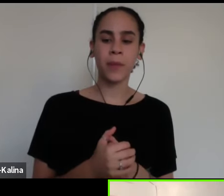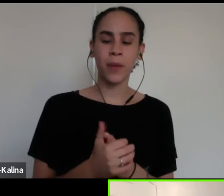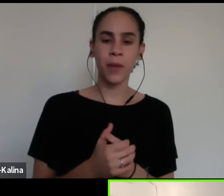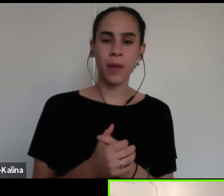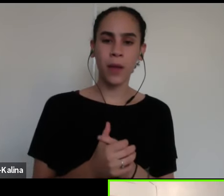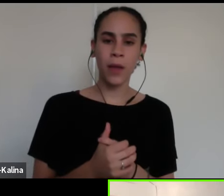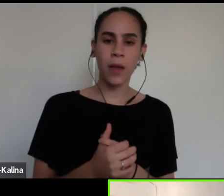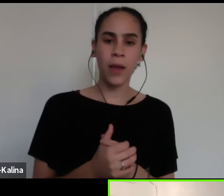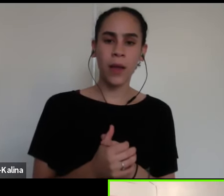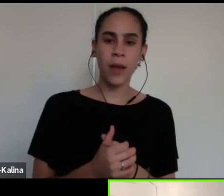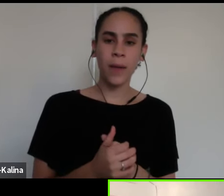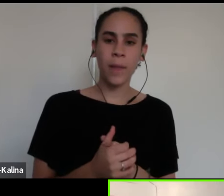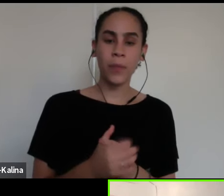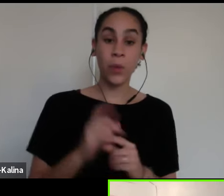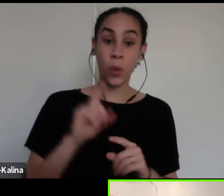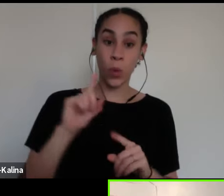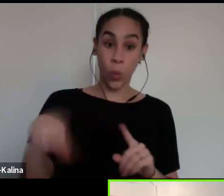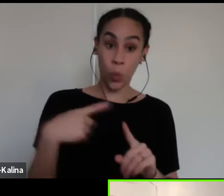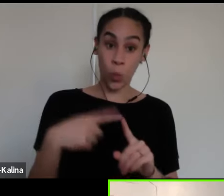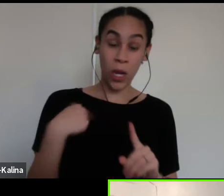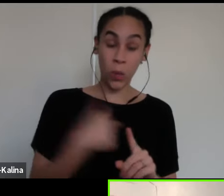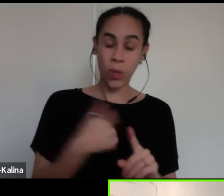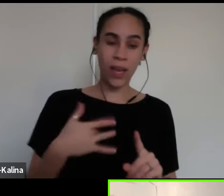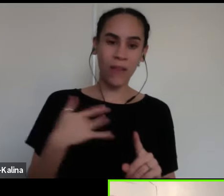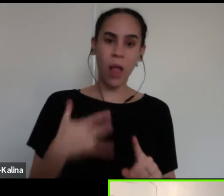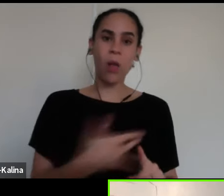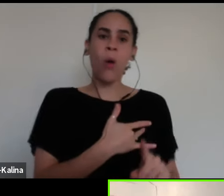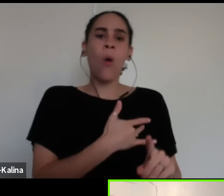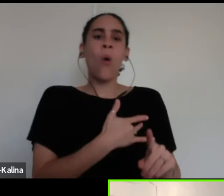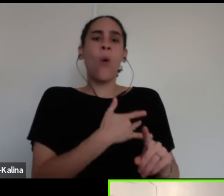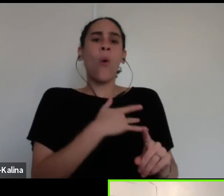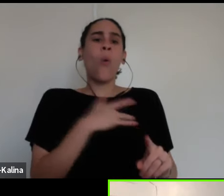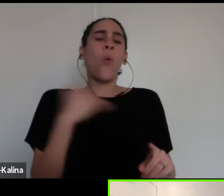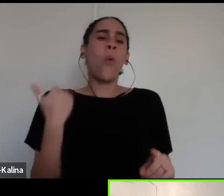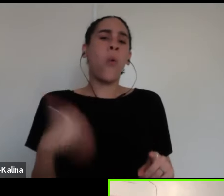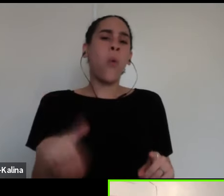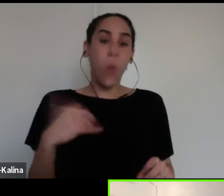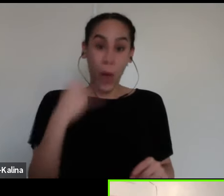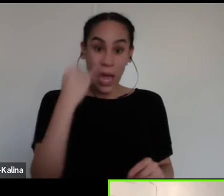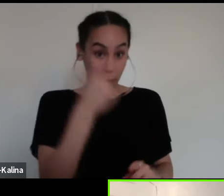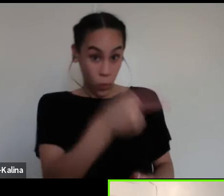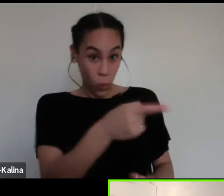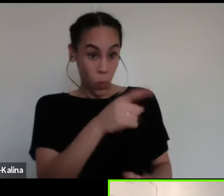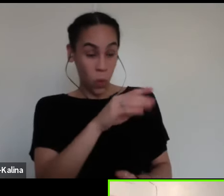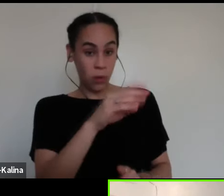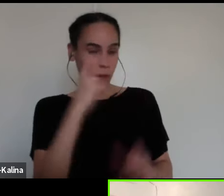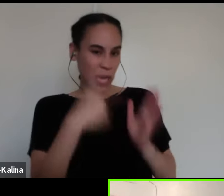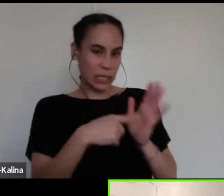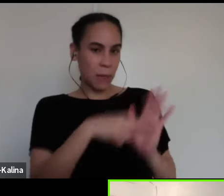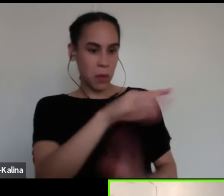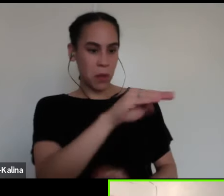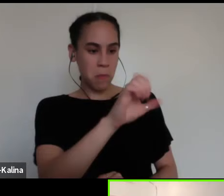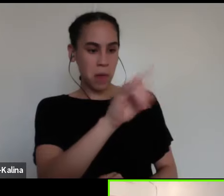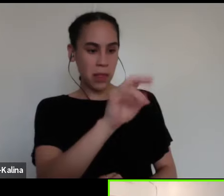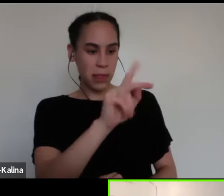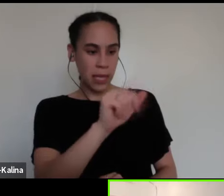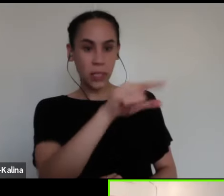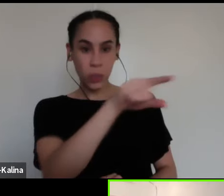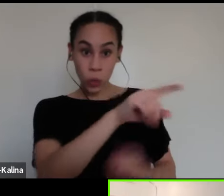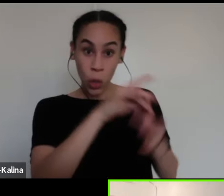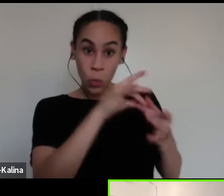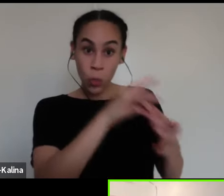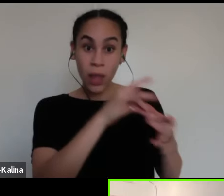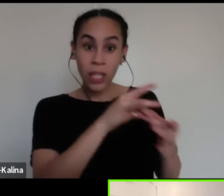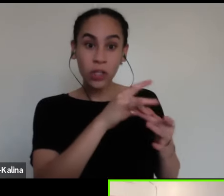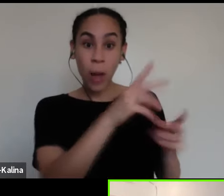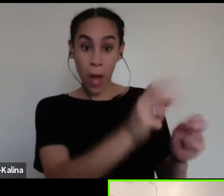so profoundly, is if you, Melinda, were in a relationship and you broke up, and I said, I still want to remain